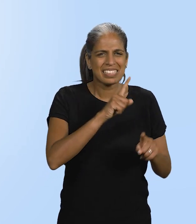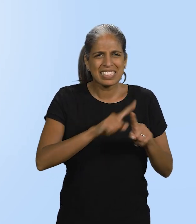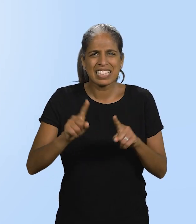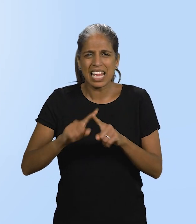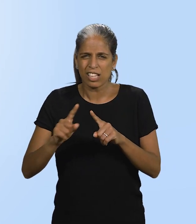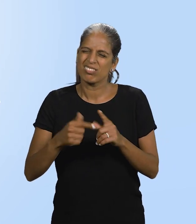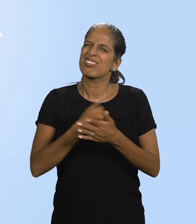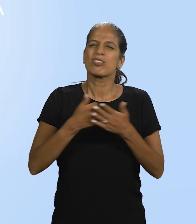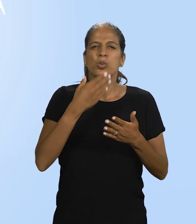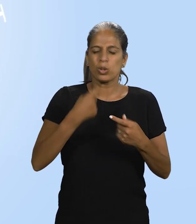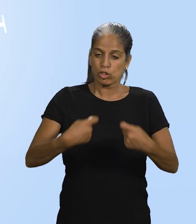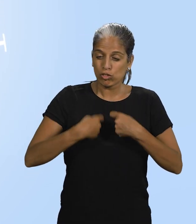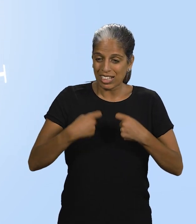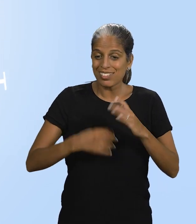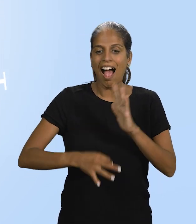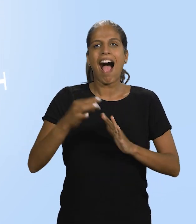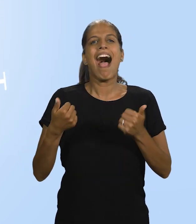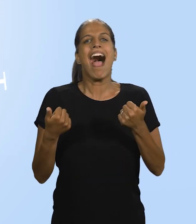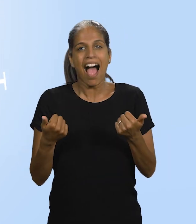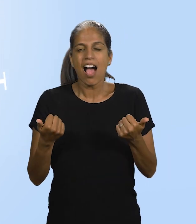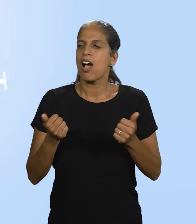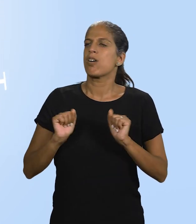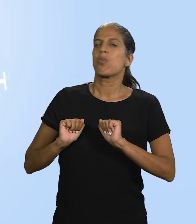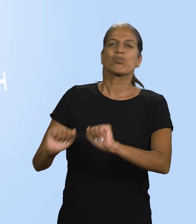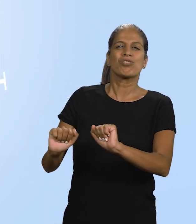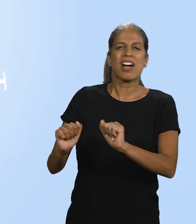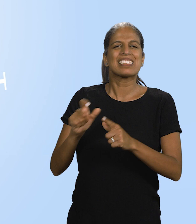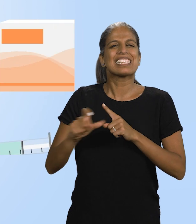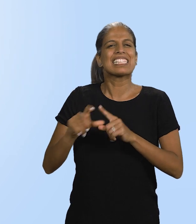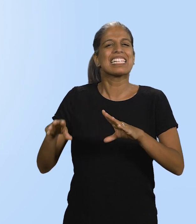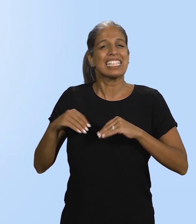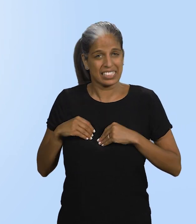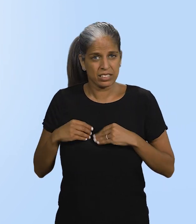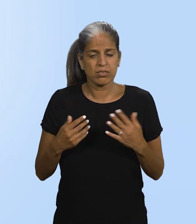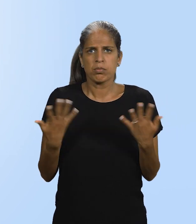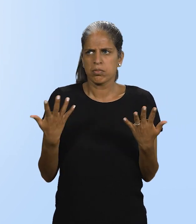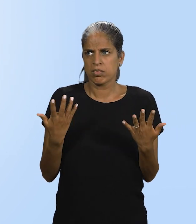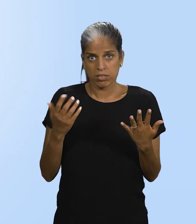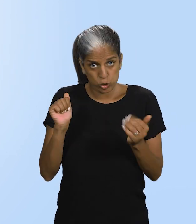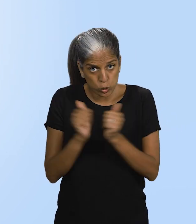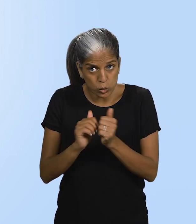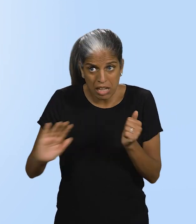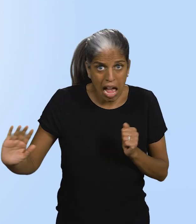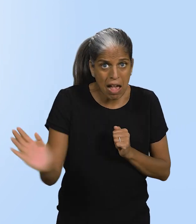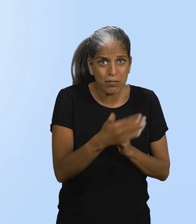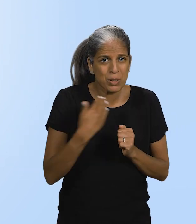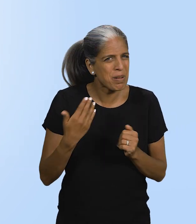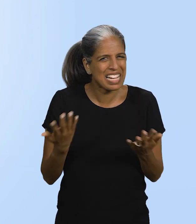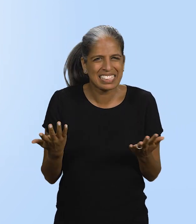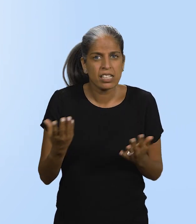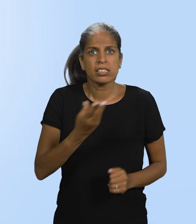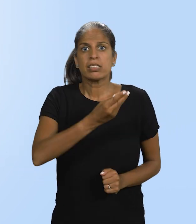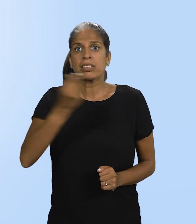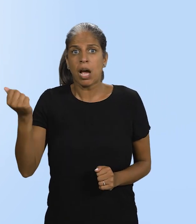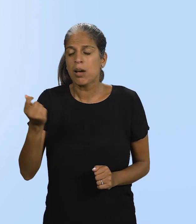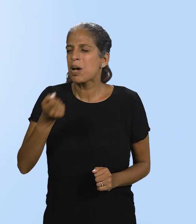Medicines are commonly used in healthcare to treat and prevent disease. However, not everybody responds the same way to every